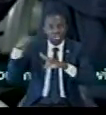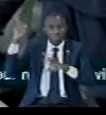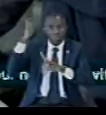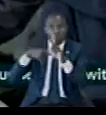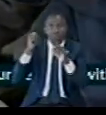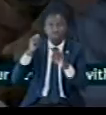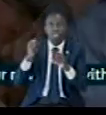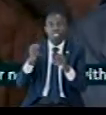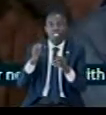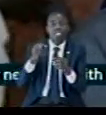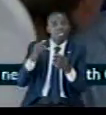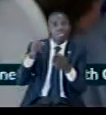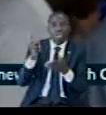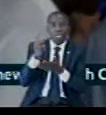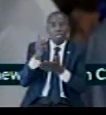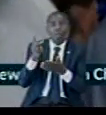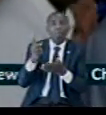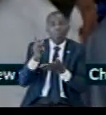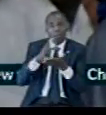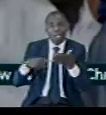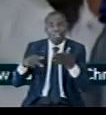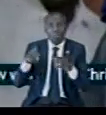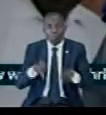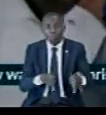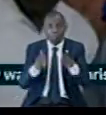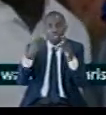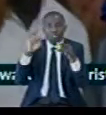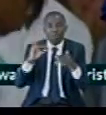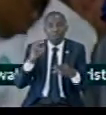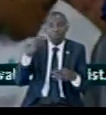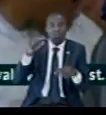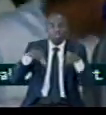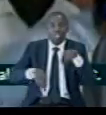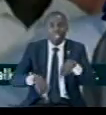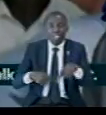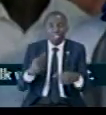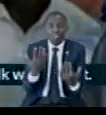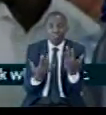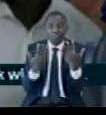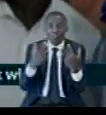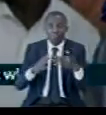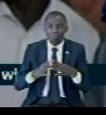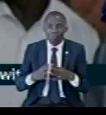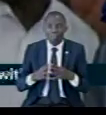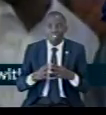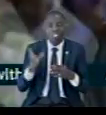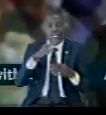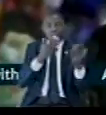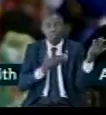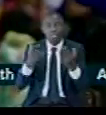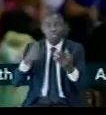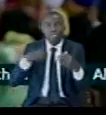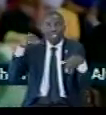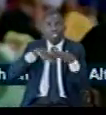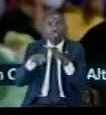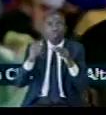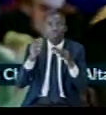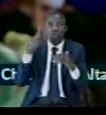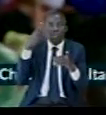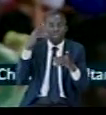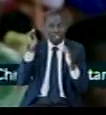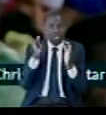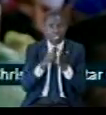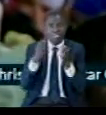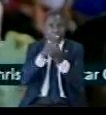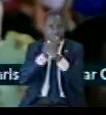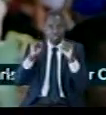hell and bring me to the very path of your salvation. Tell